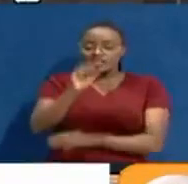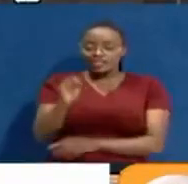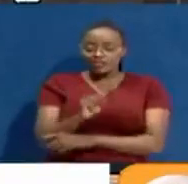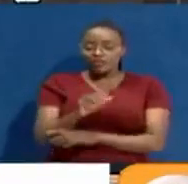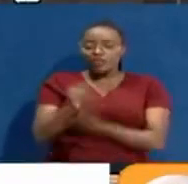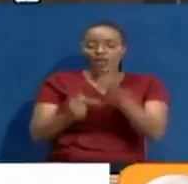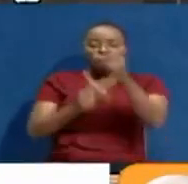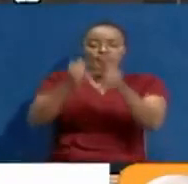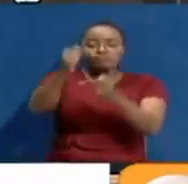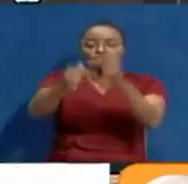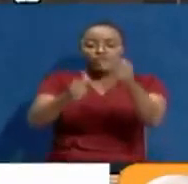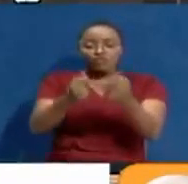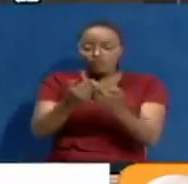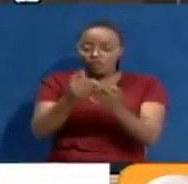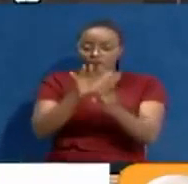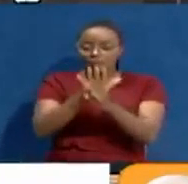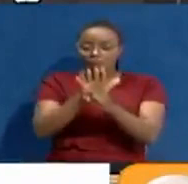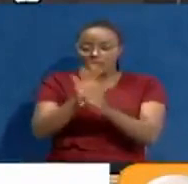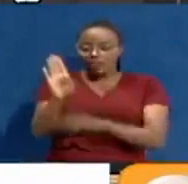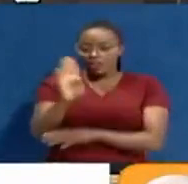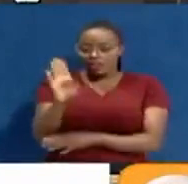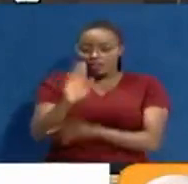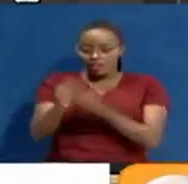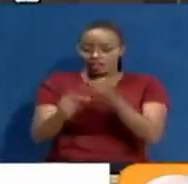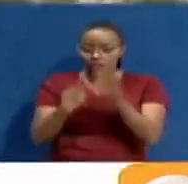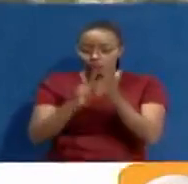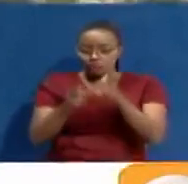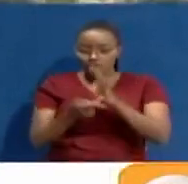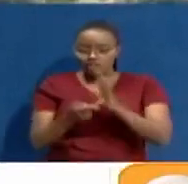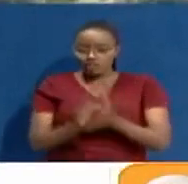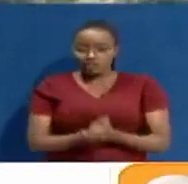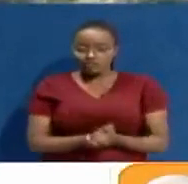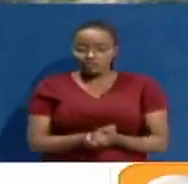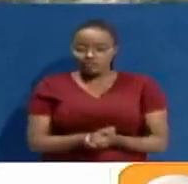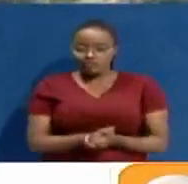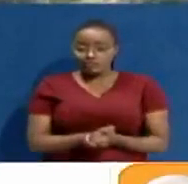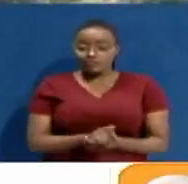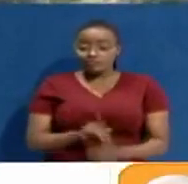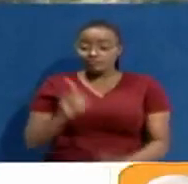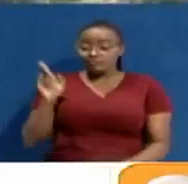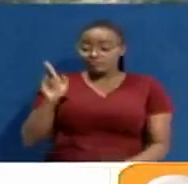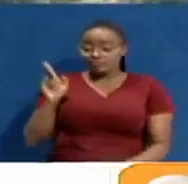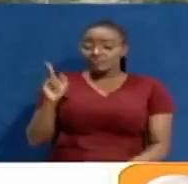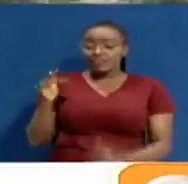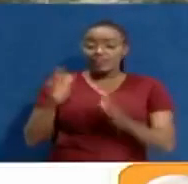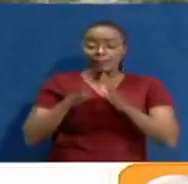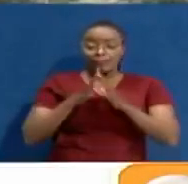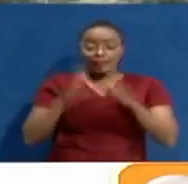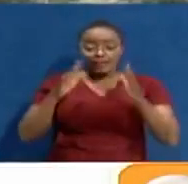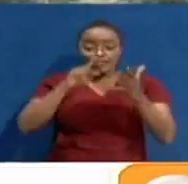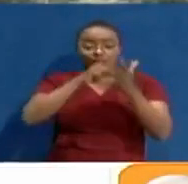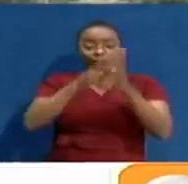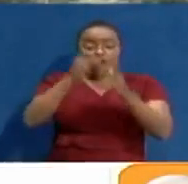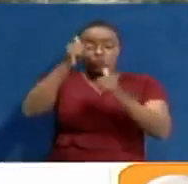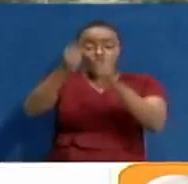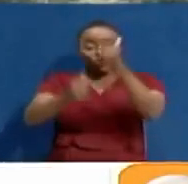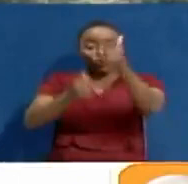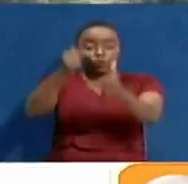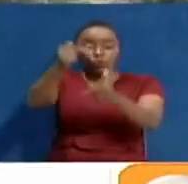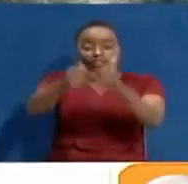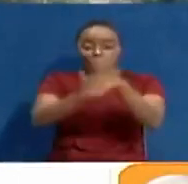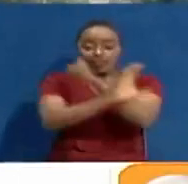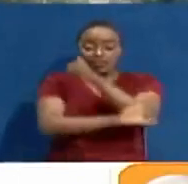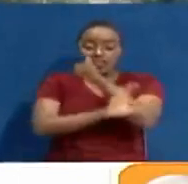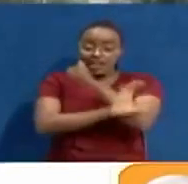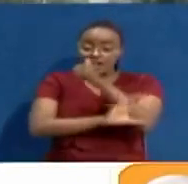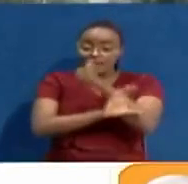on the progress of the multi-billion shillings project. Yes. This is currently the biggest project that is ongoing in the country.